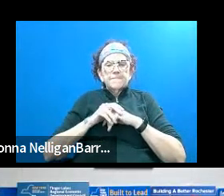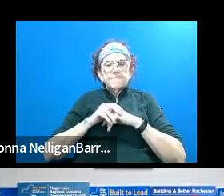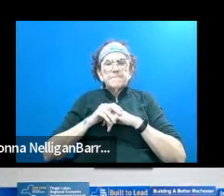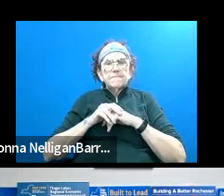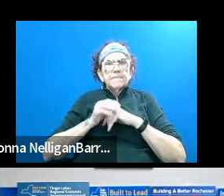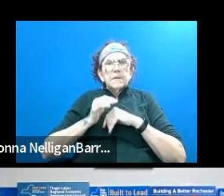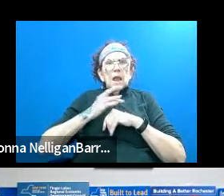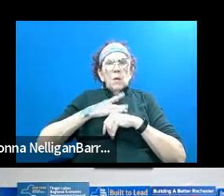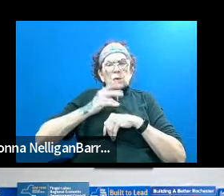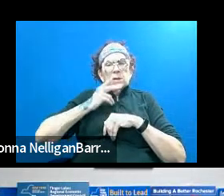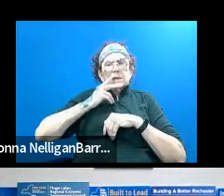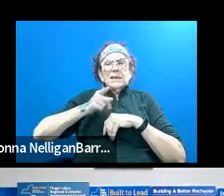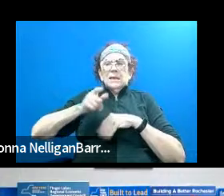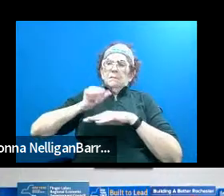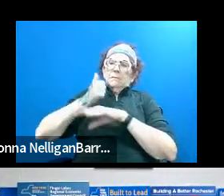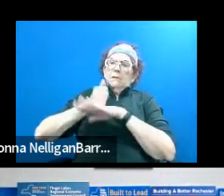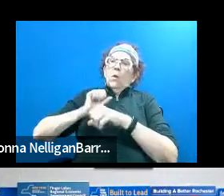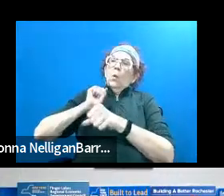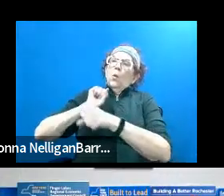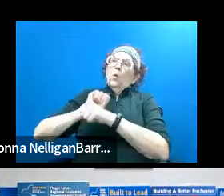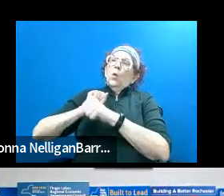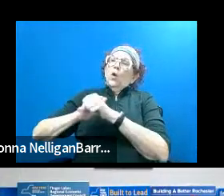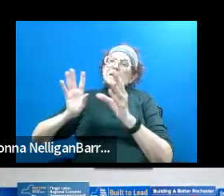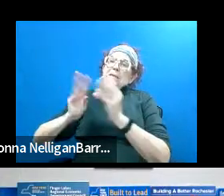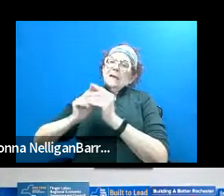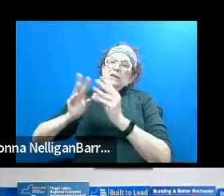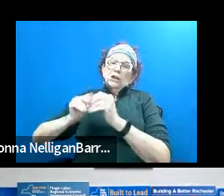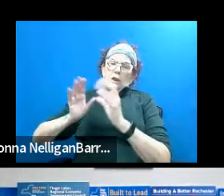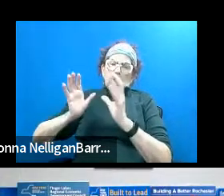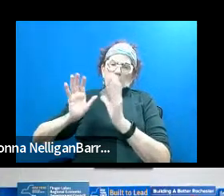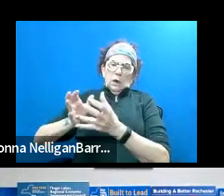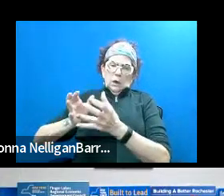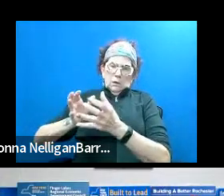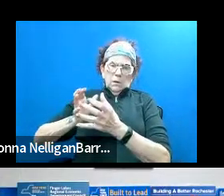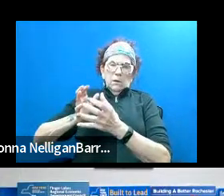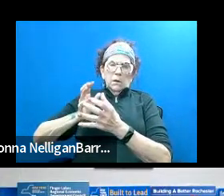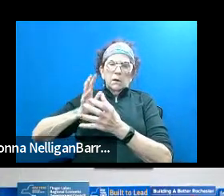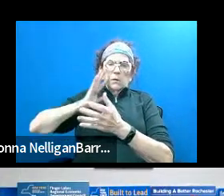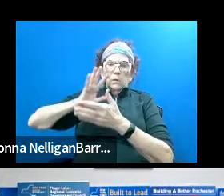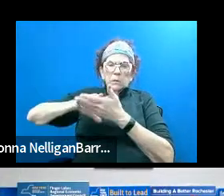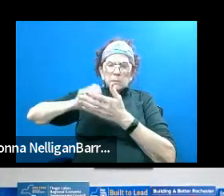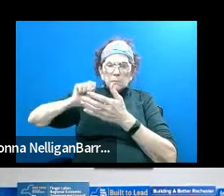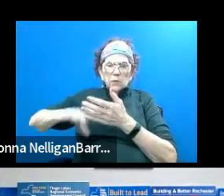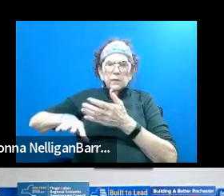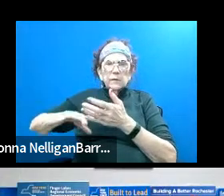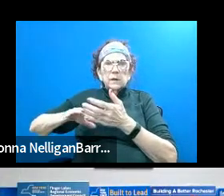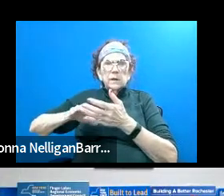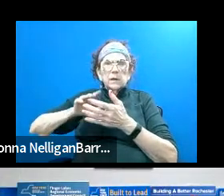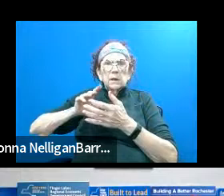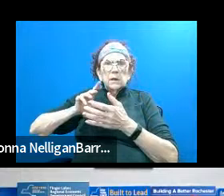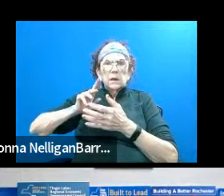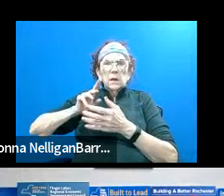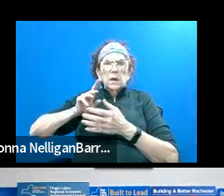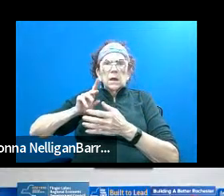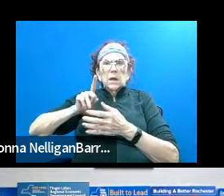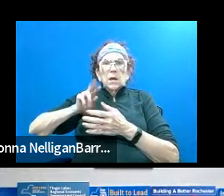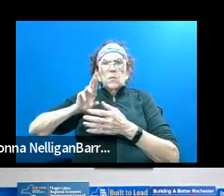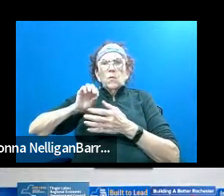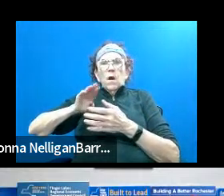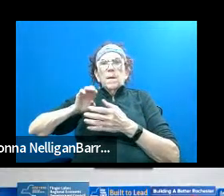removing the deck and the promenade on Broad Street. Oh, absolutely.